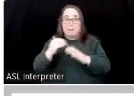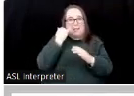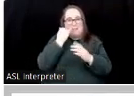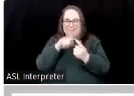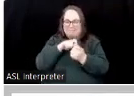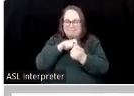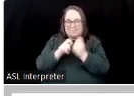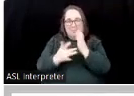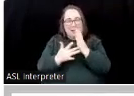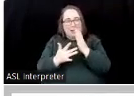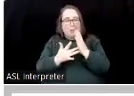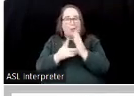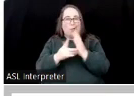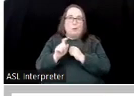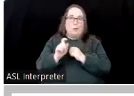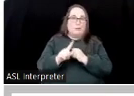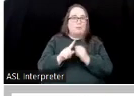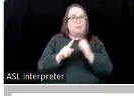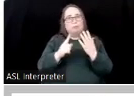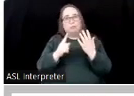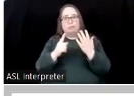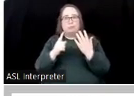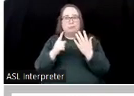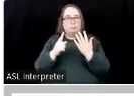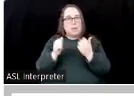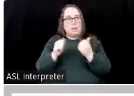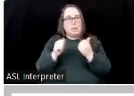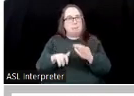issue or comment for other attendees. Next slide.